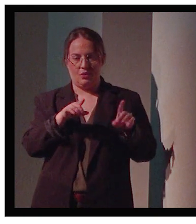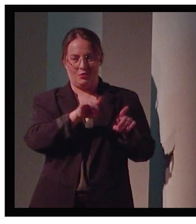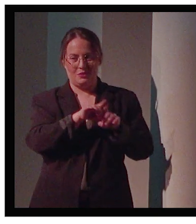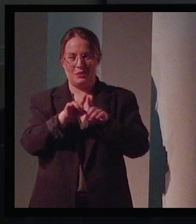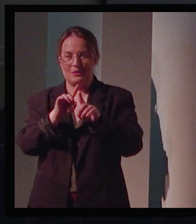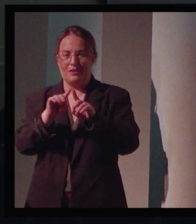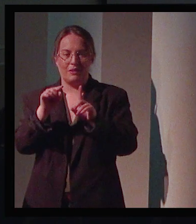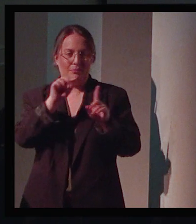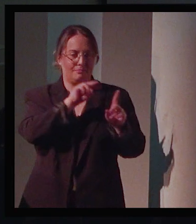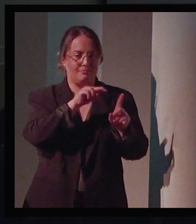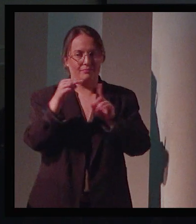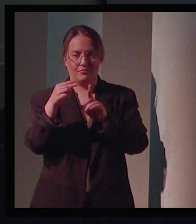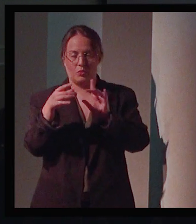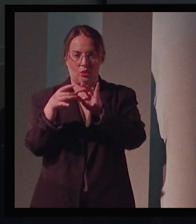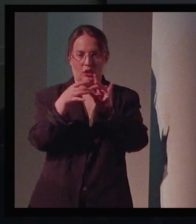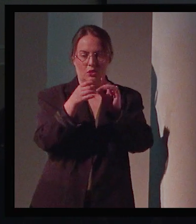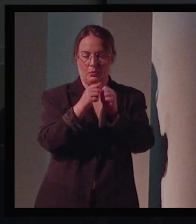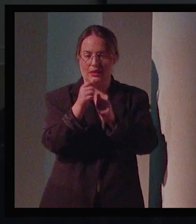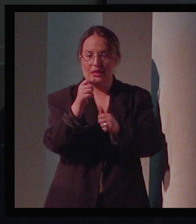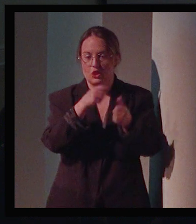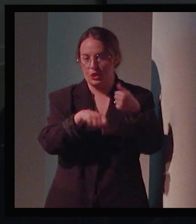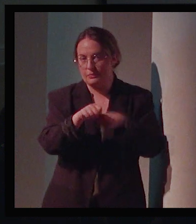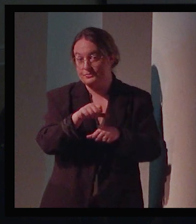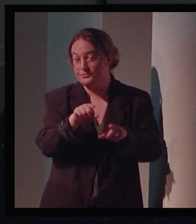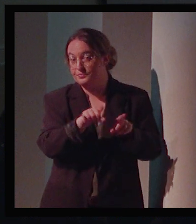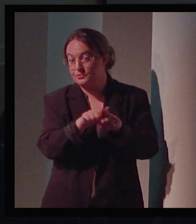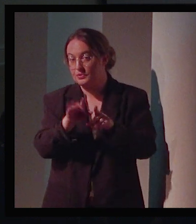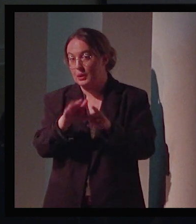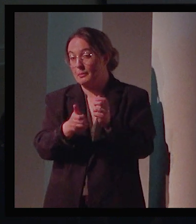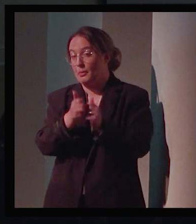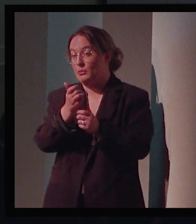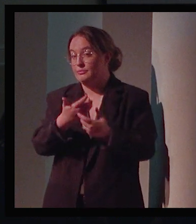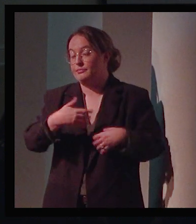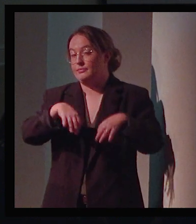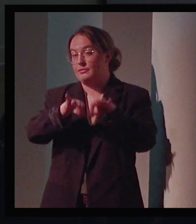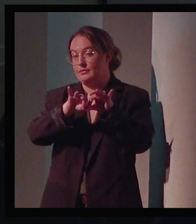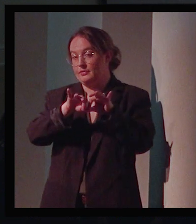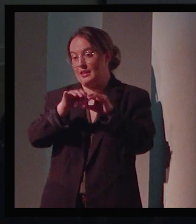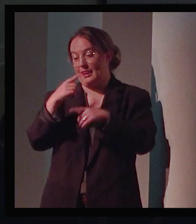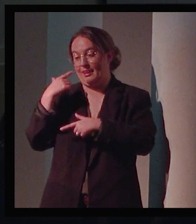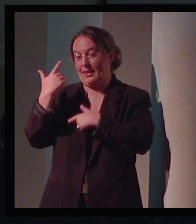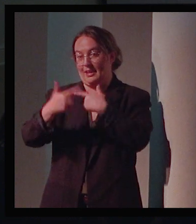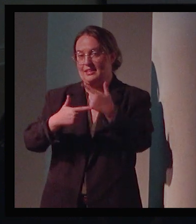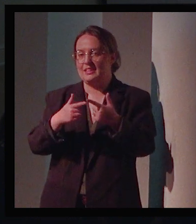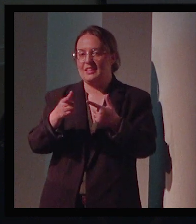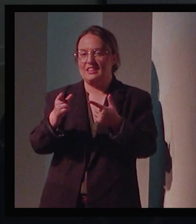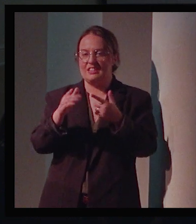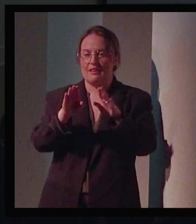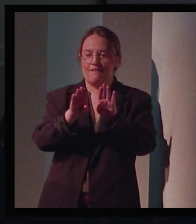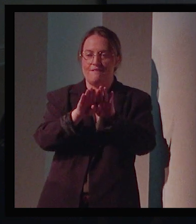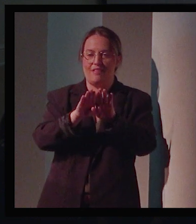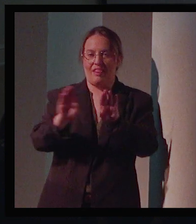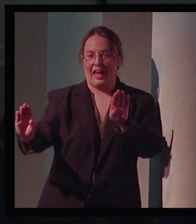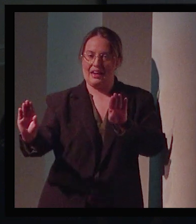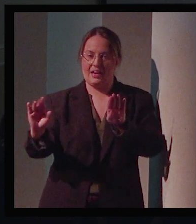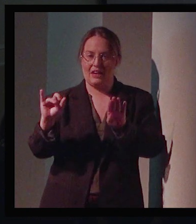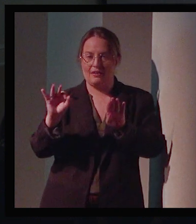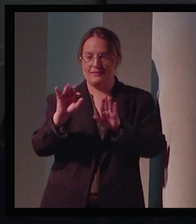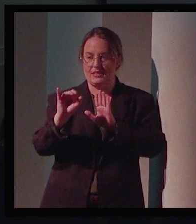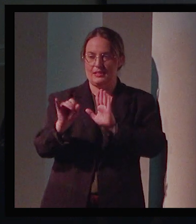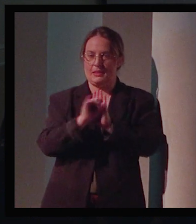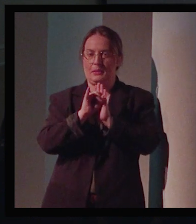other. And perhaps his most significant legacy is this flattening of space, building up an image through a series